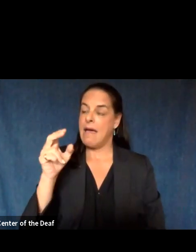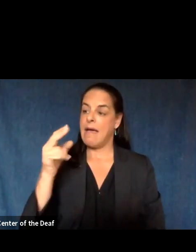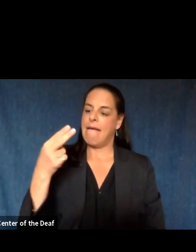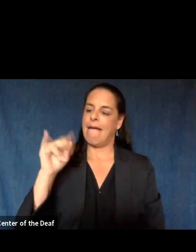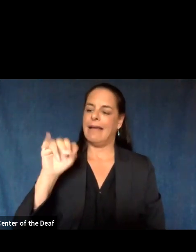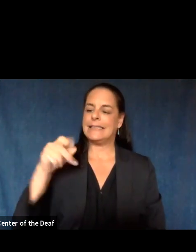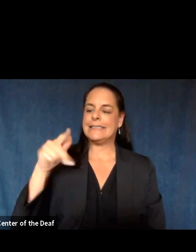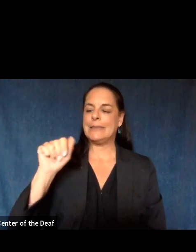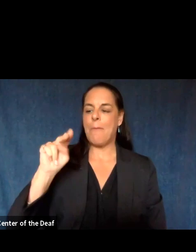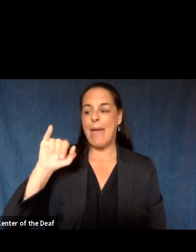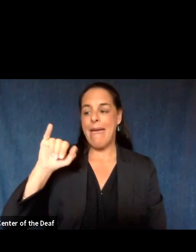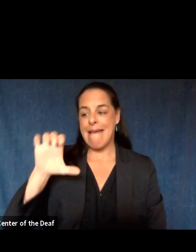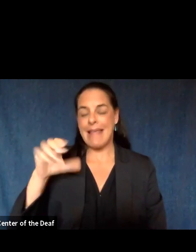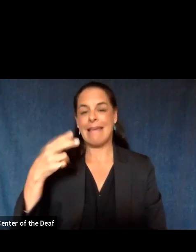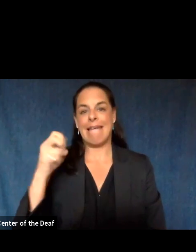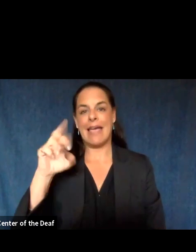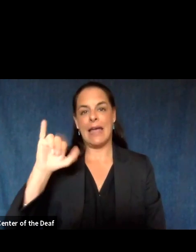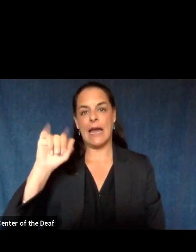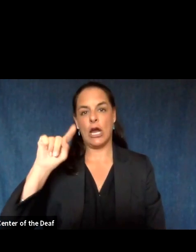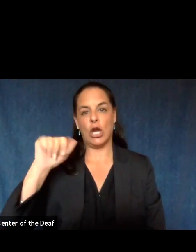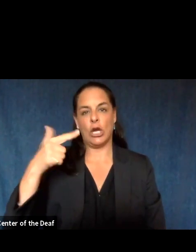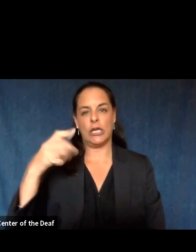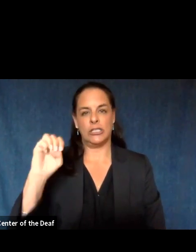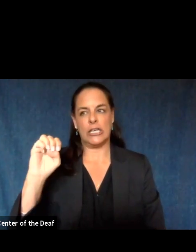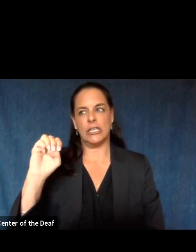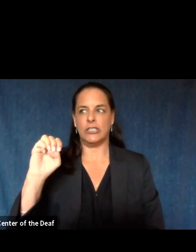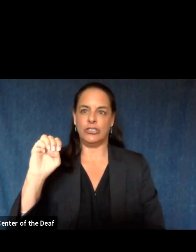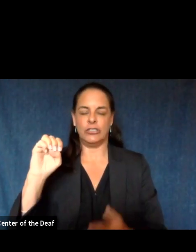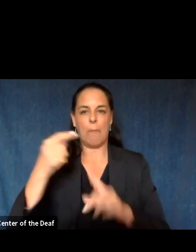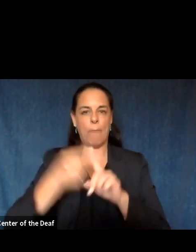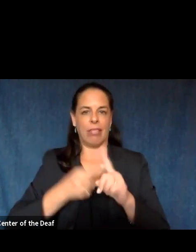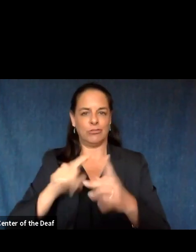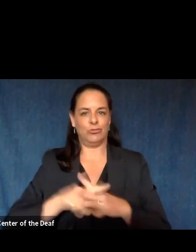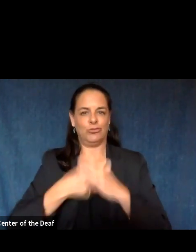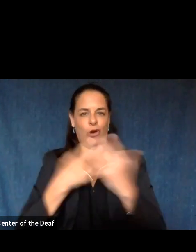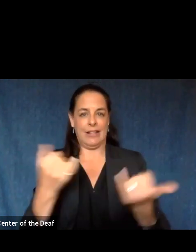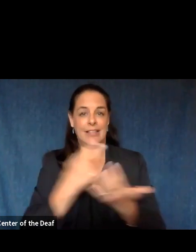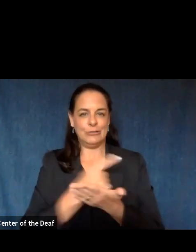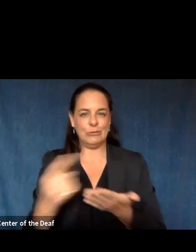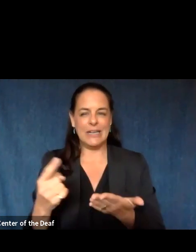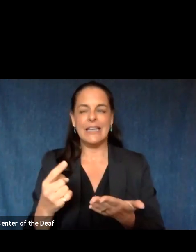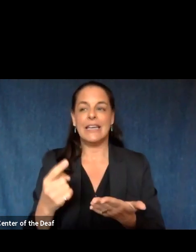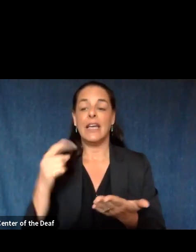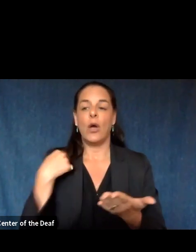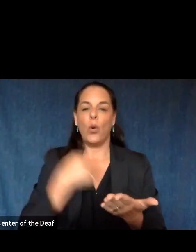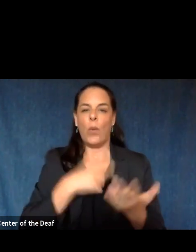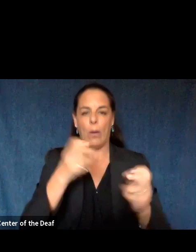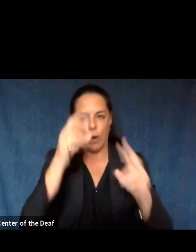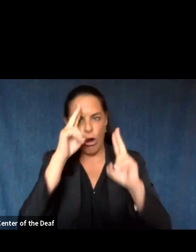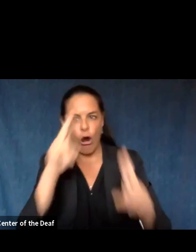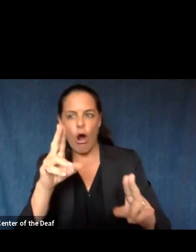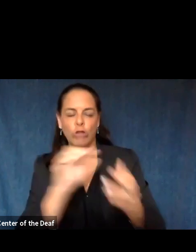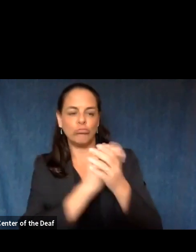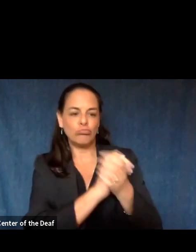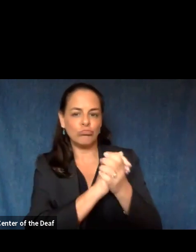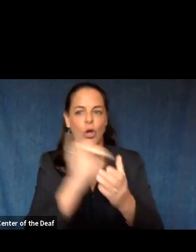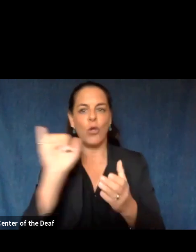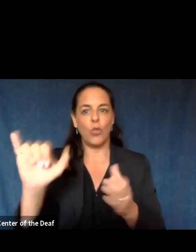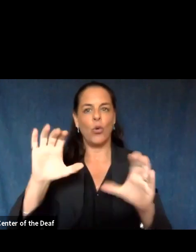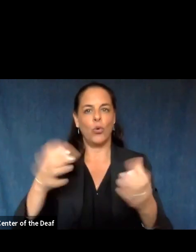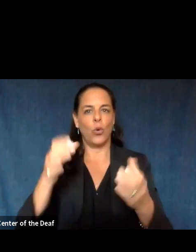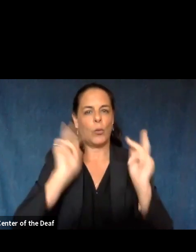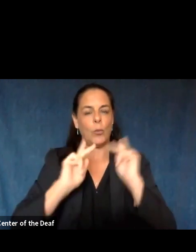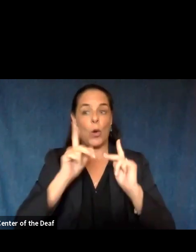wanted to take this opportunity to honor and celebrate this group of individuals who significantly contribute to our